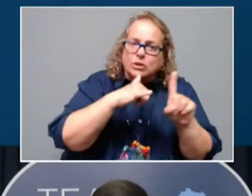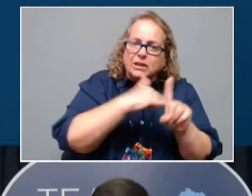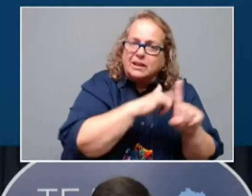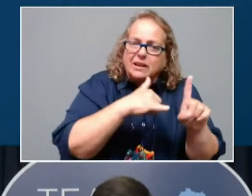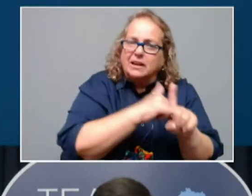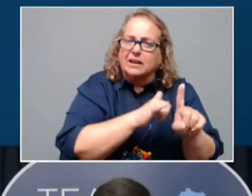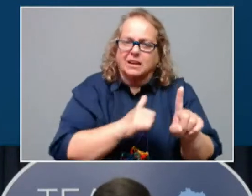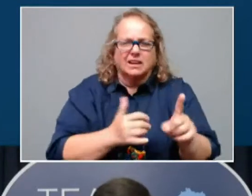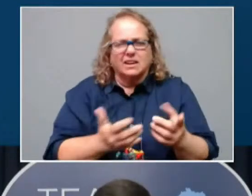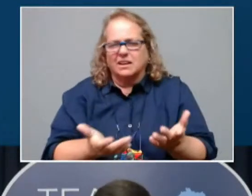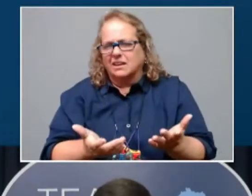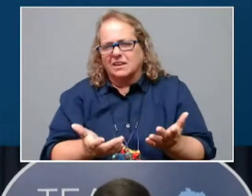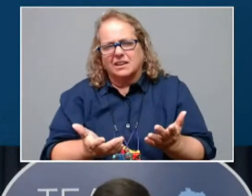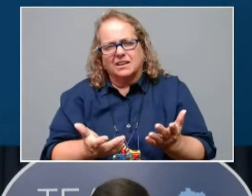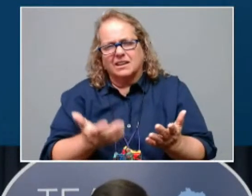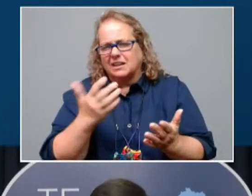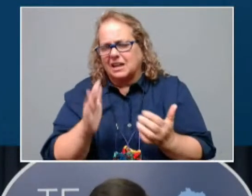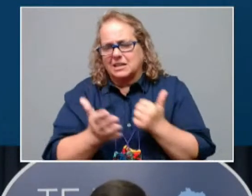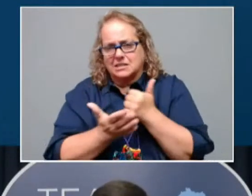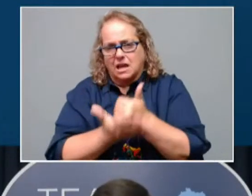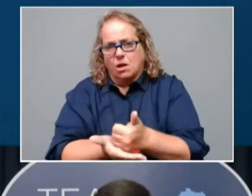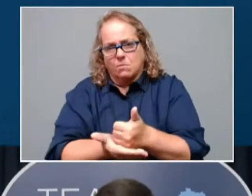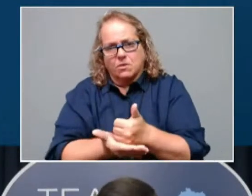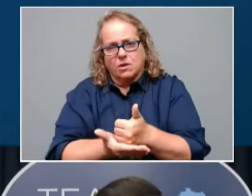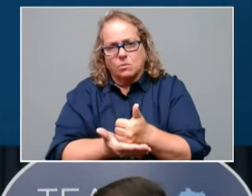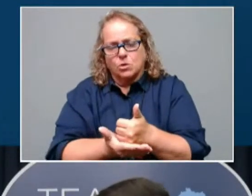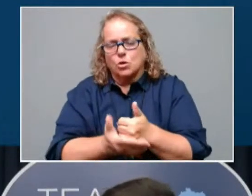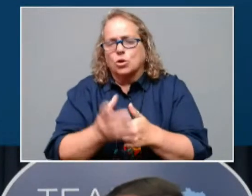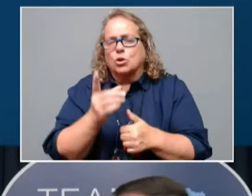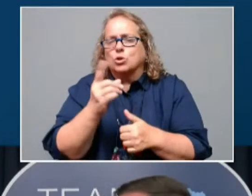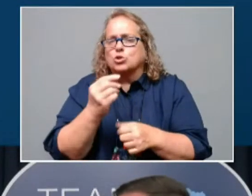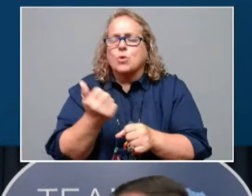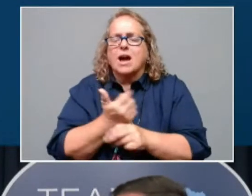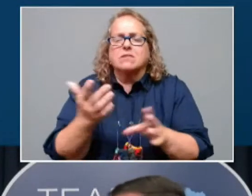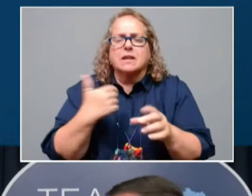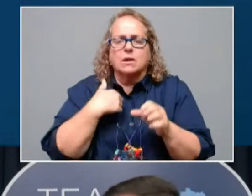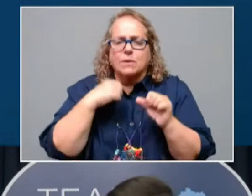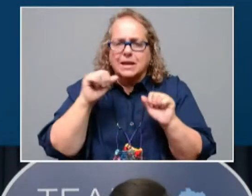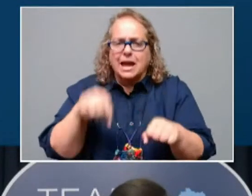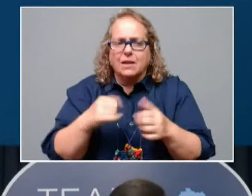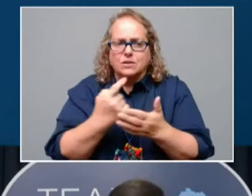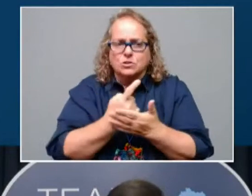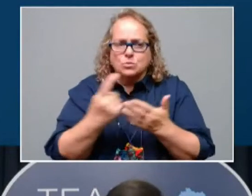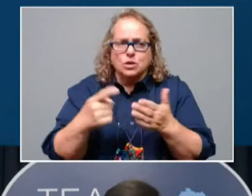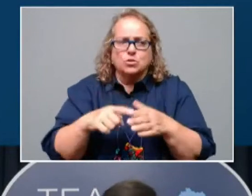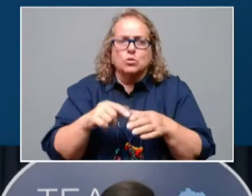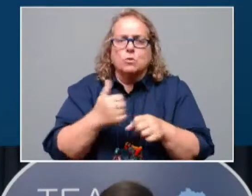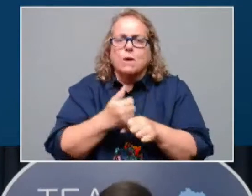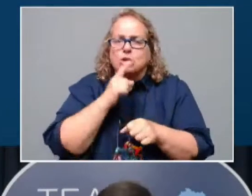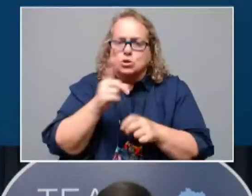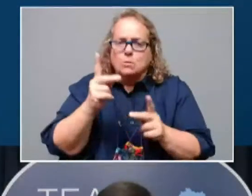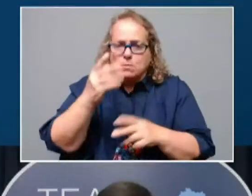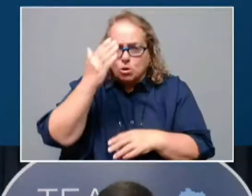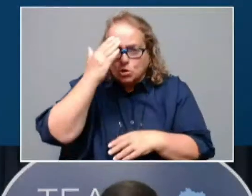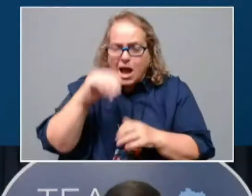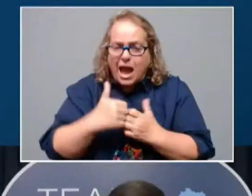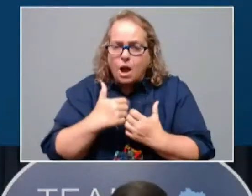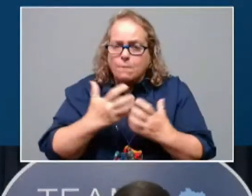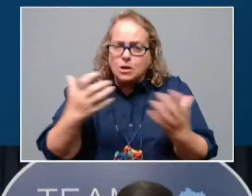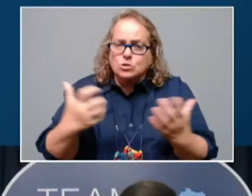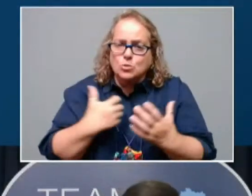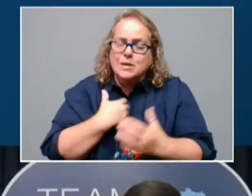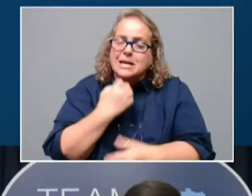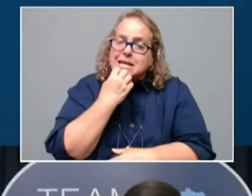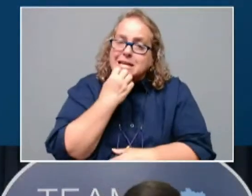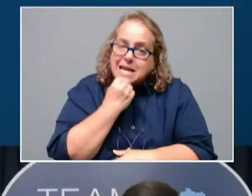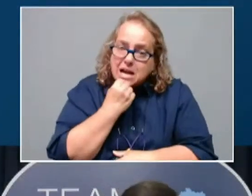we can this week to make sure that people truly know how much we care about them and how grateful we are. So we have